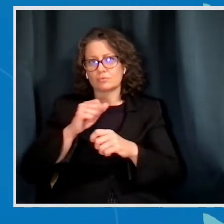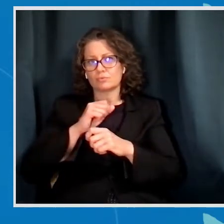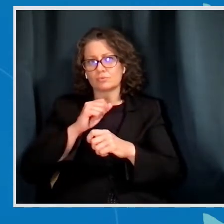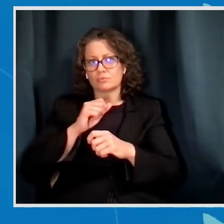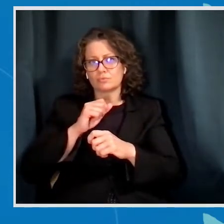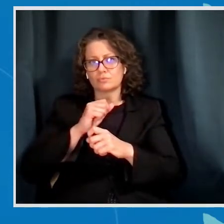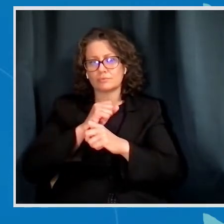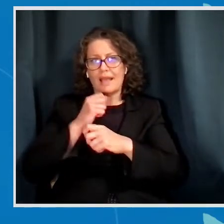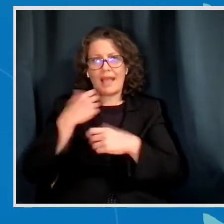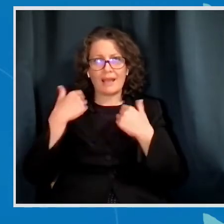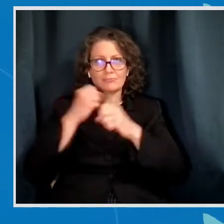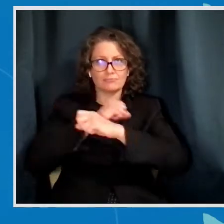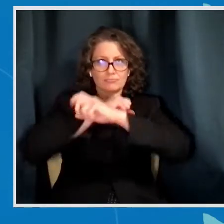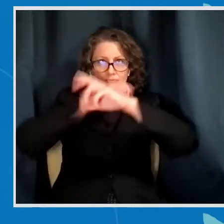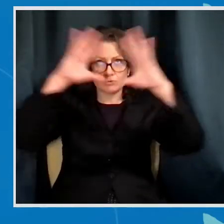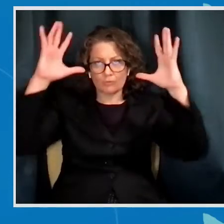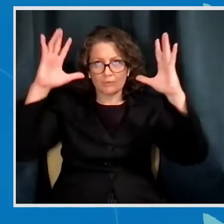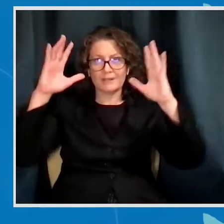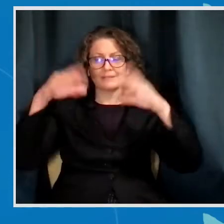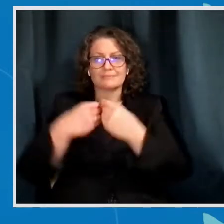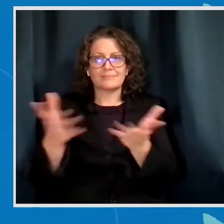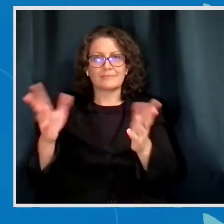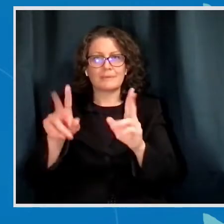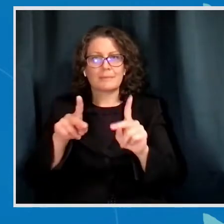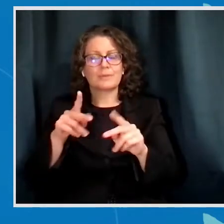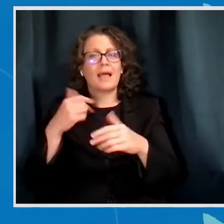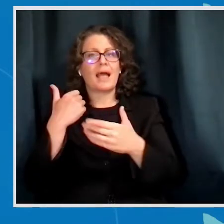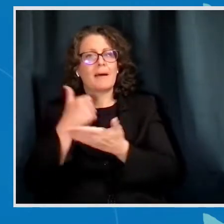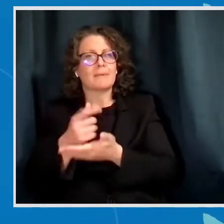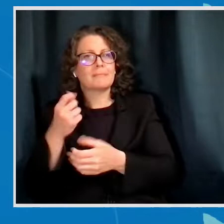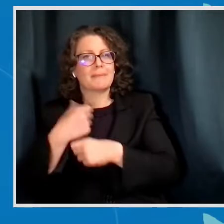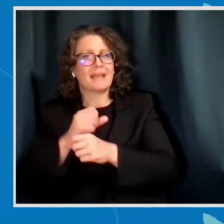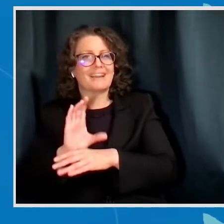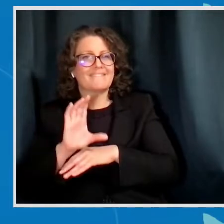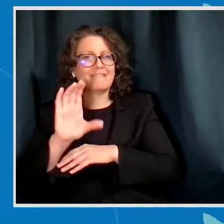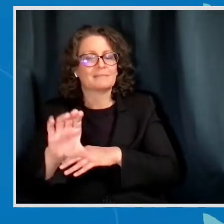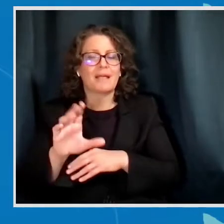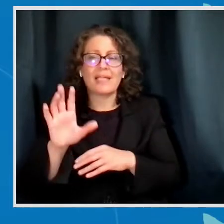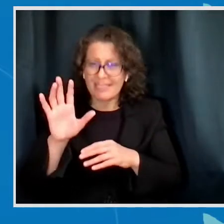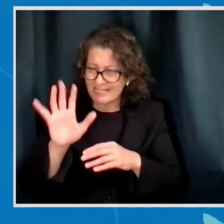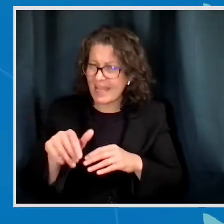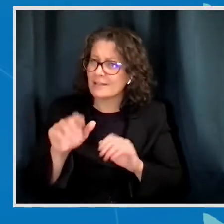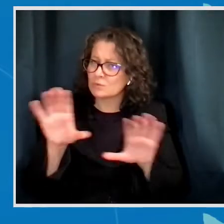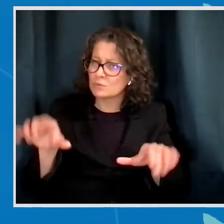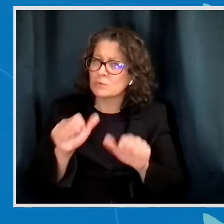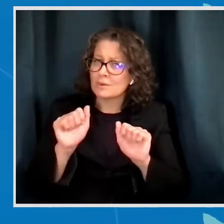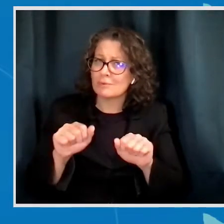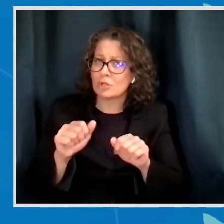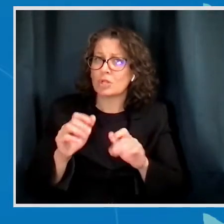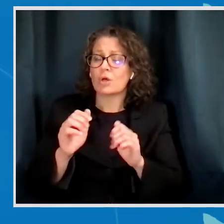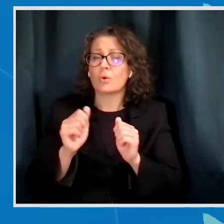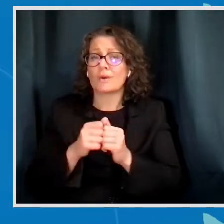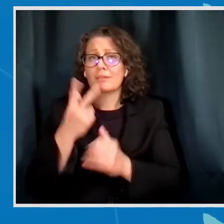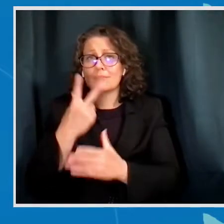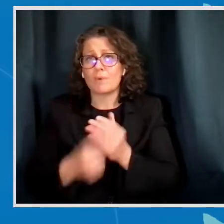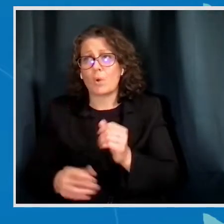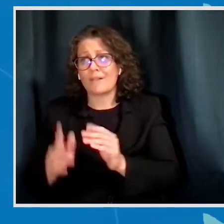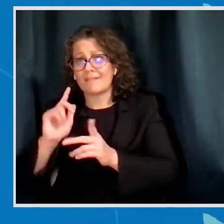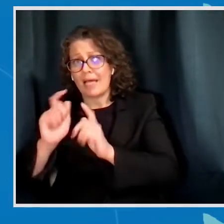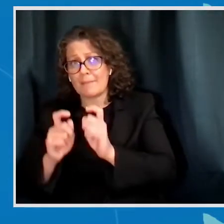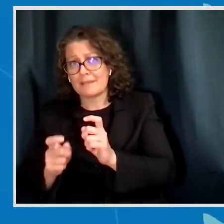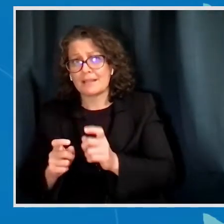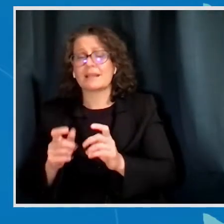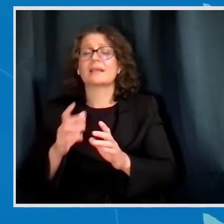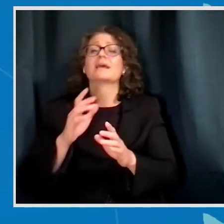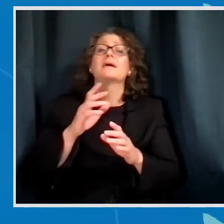be able to make that investment. I think that's doable in a combination of philanthropy, private sector, public money. It's